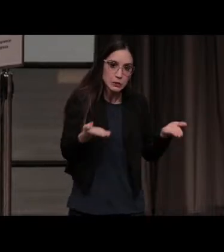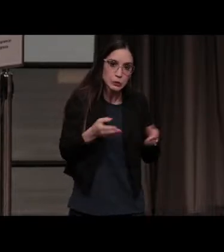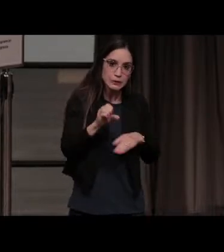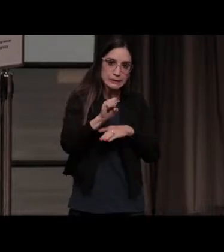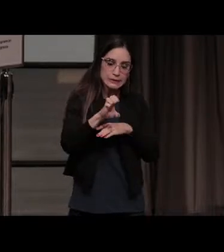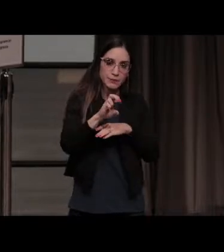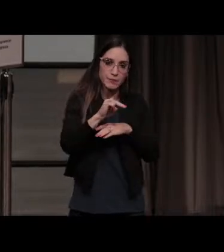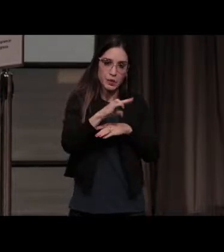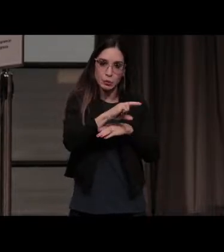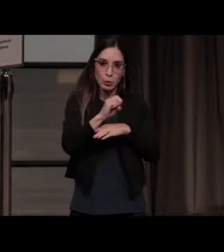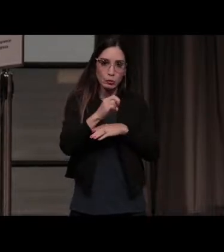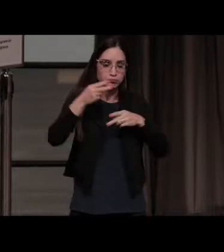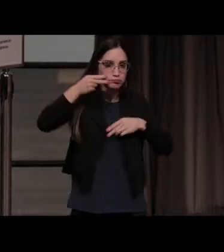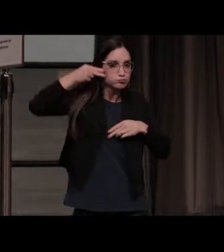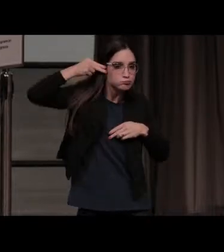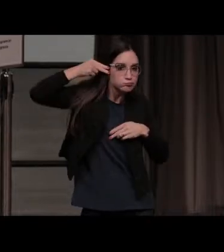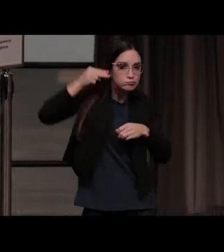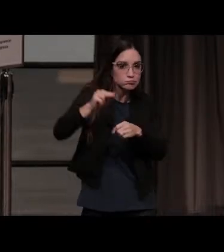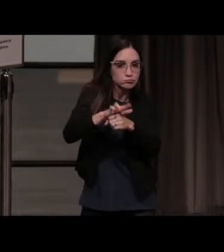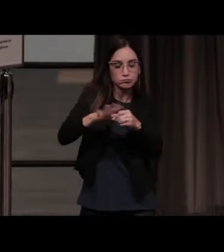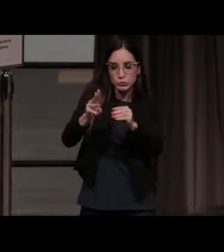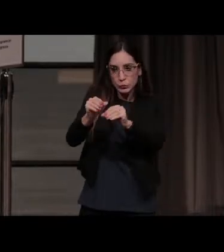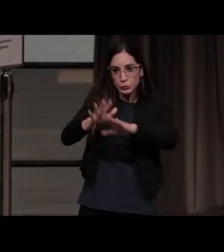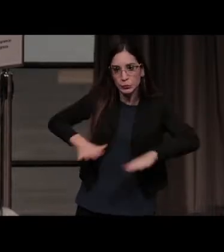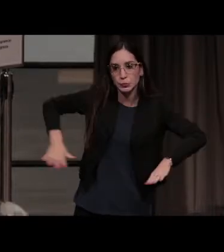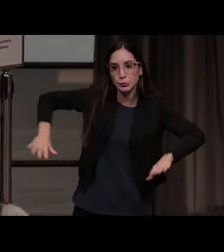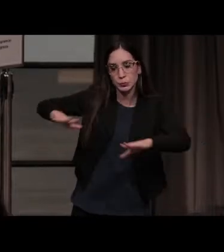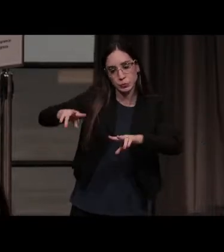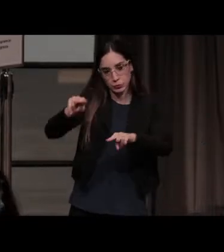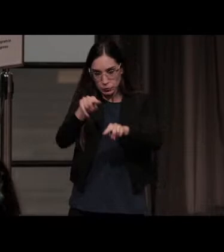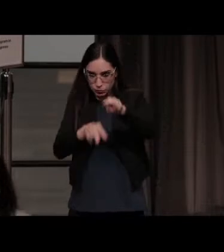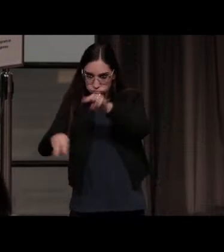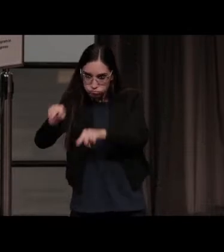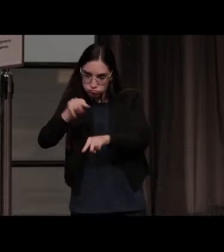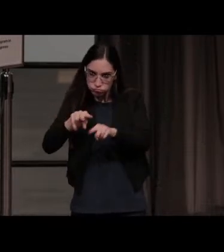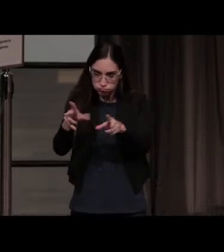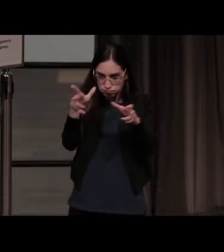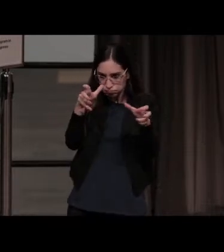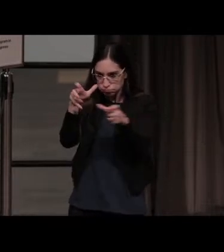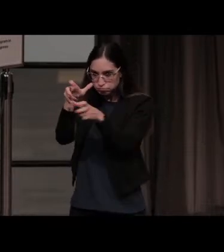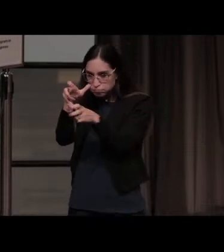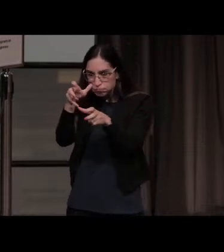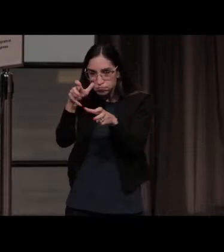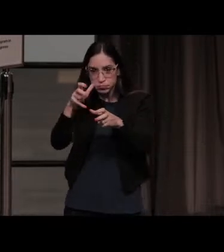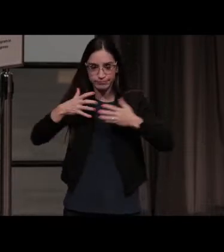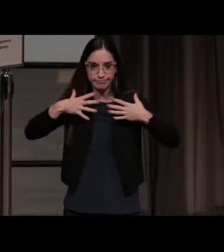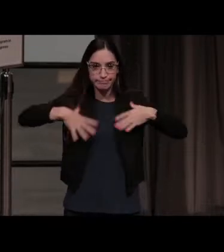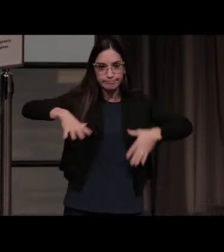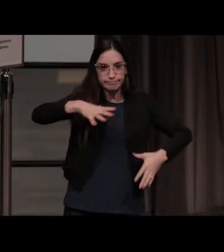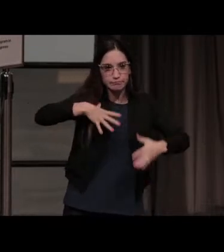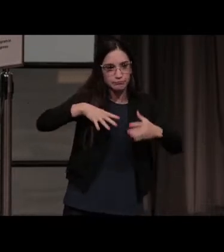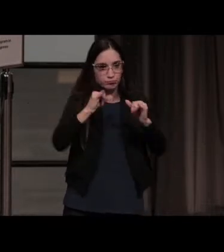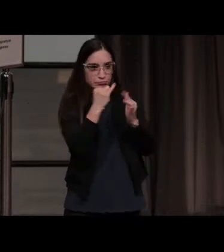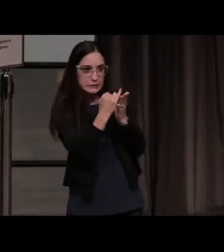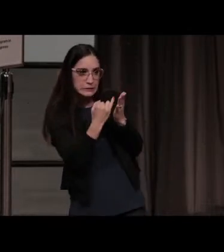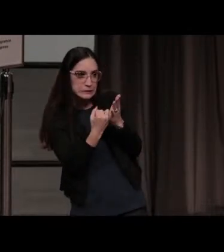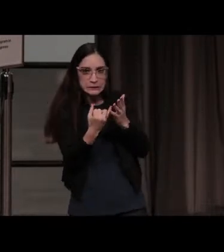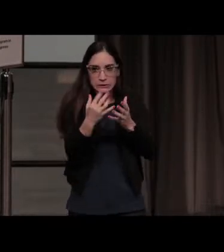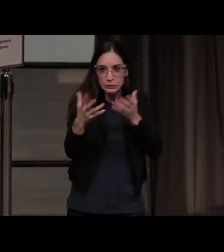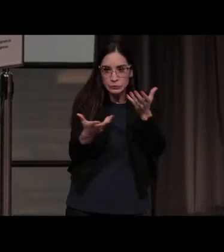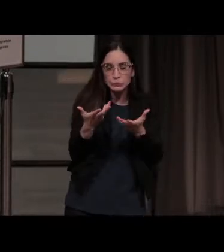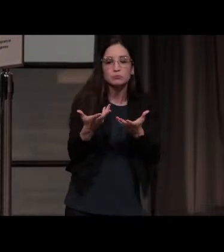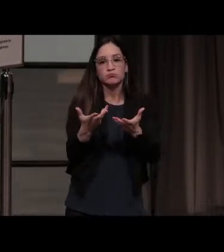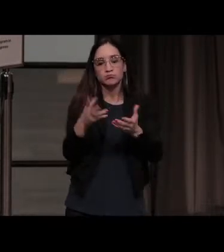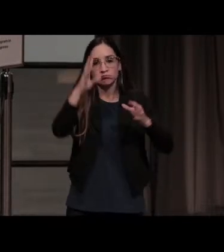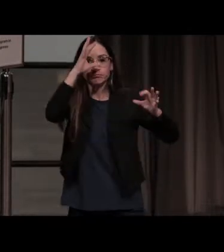for the last 6 years after learning the craft techniques from her grandmother. In July of 2019, she founded the